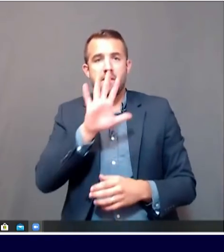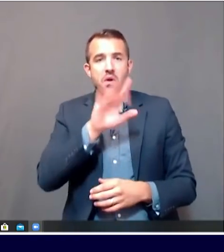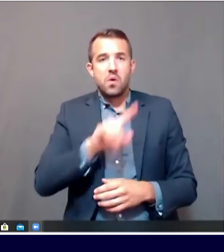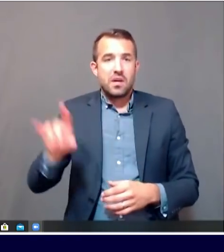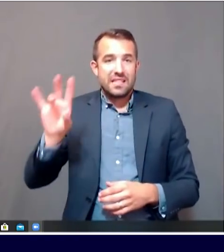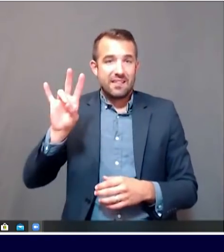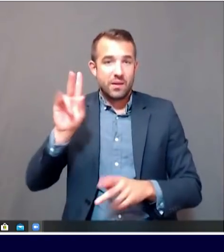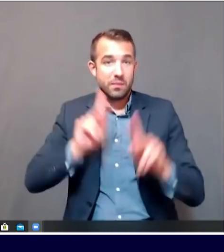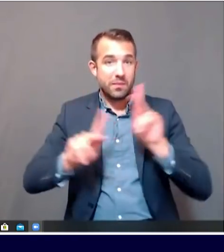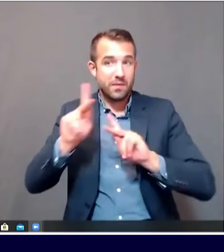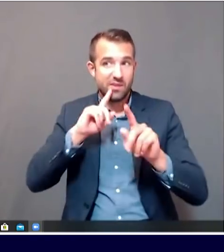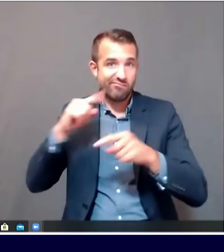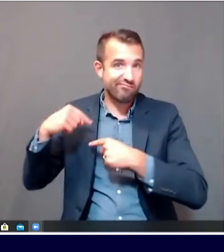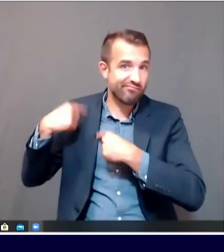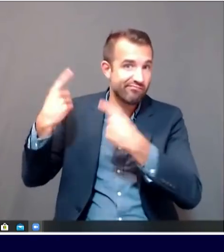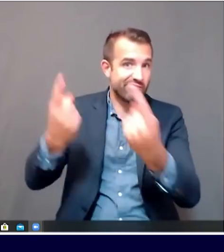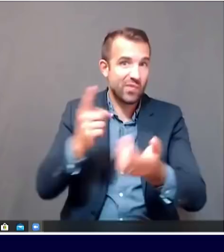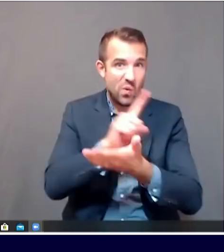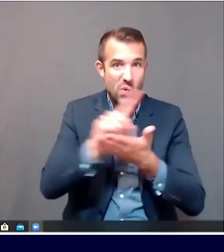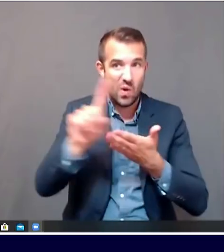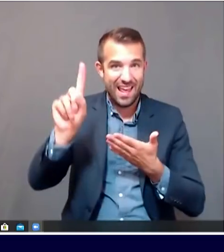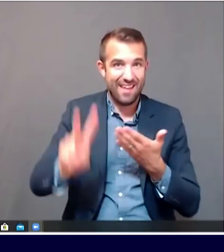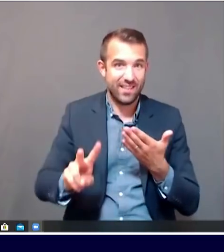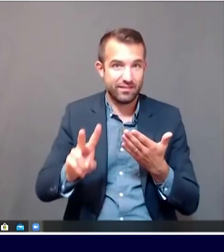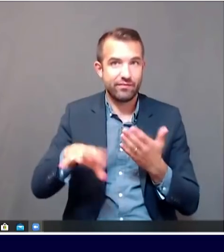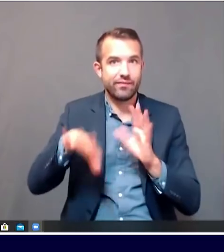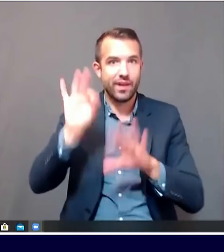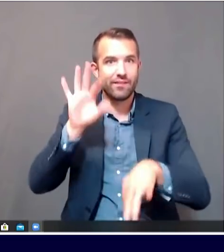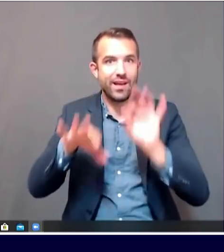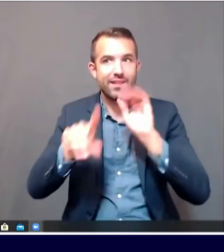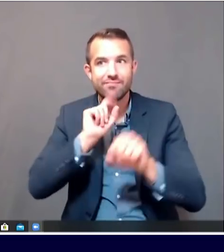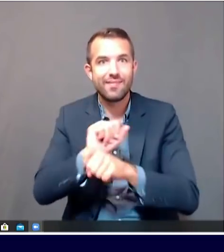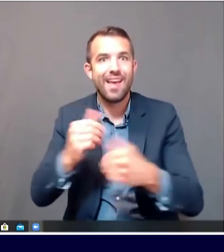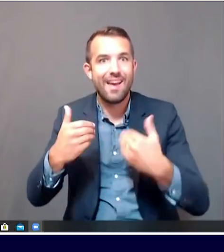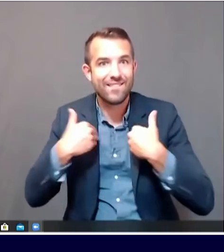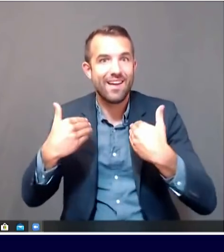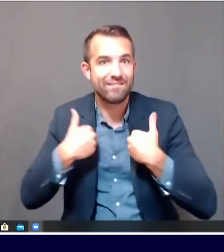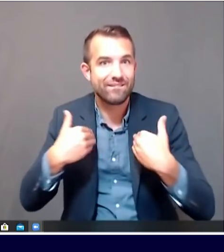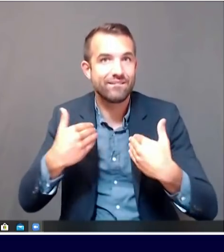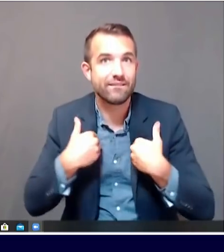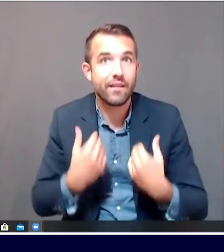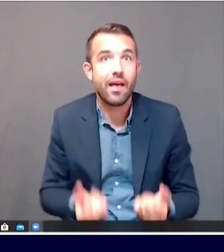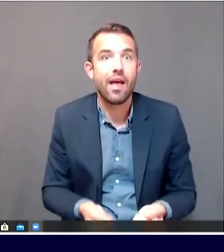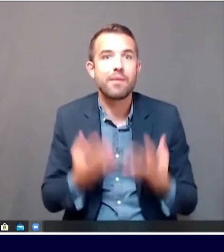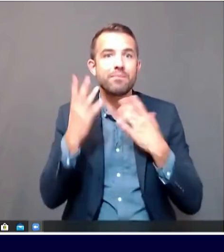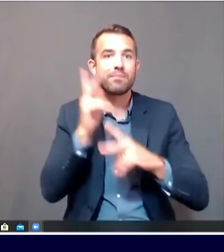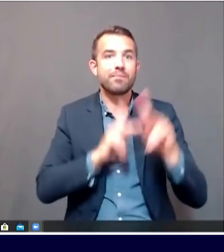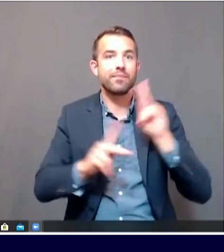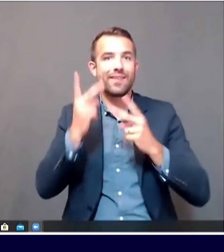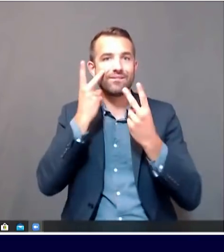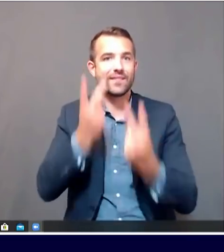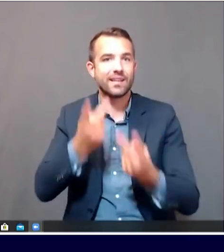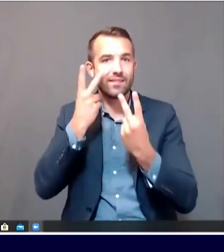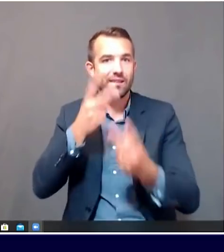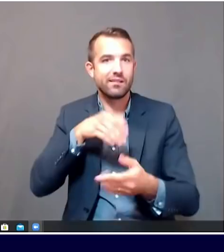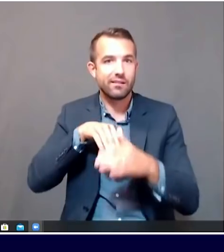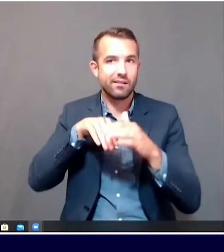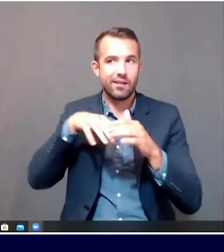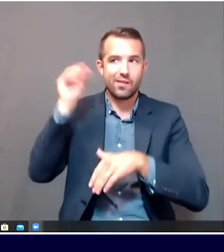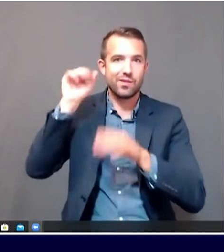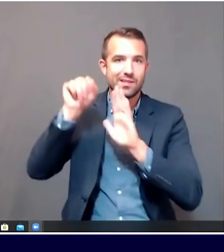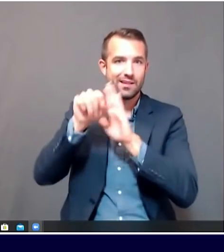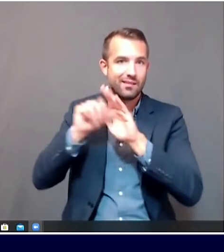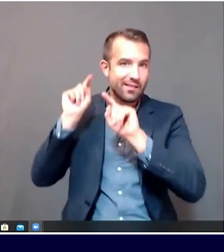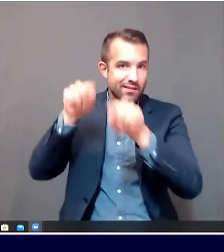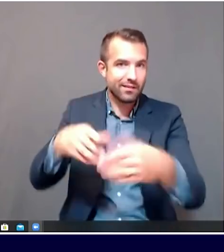week and a half. As a fraction of the overall number of tourists, I don't know what that would be, but I think that context is important. But the third